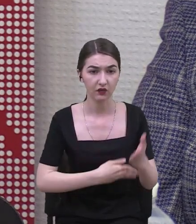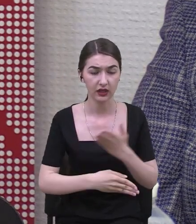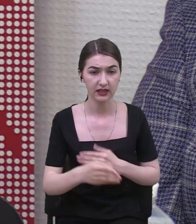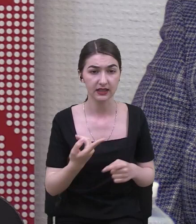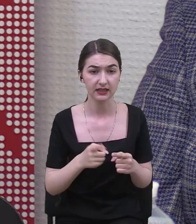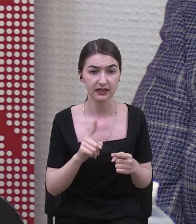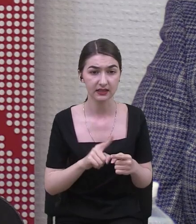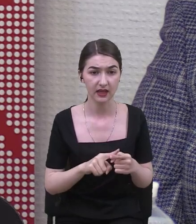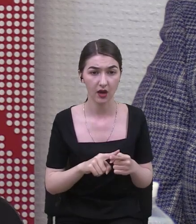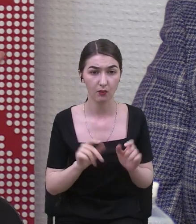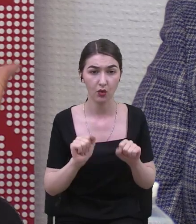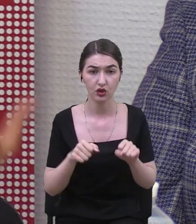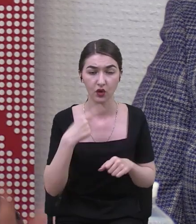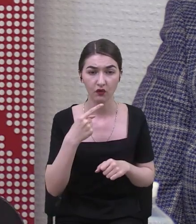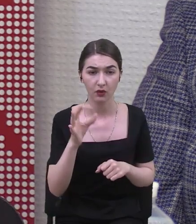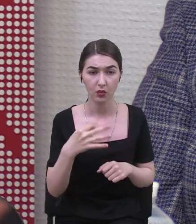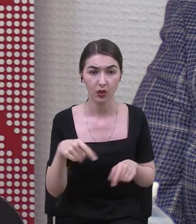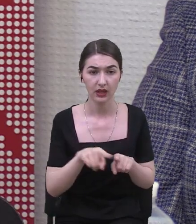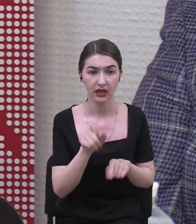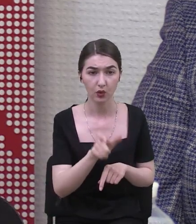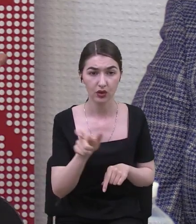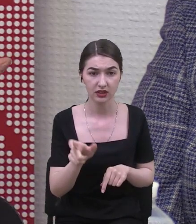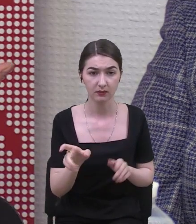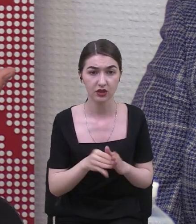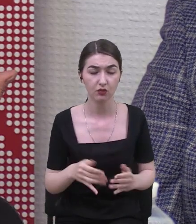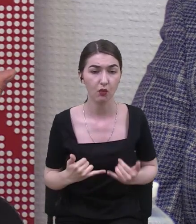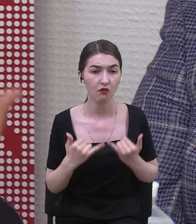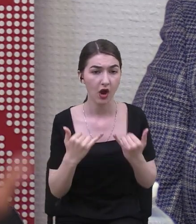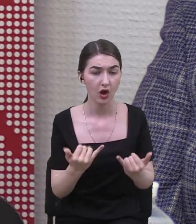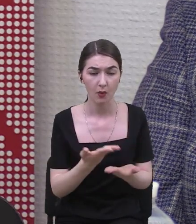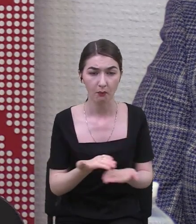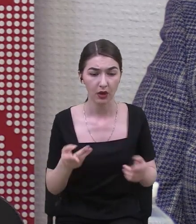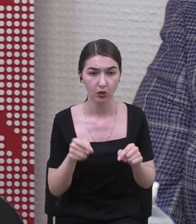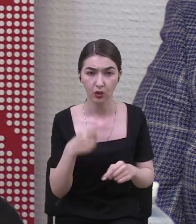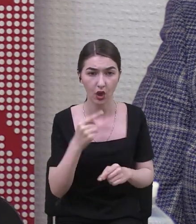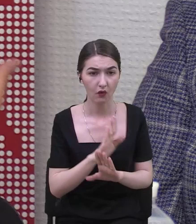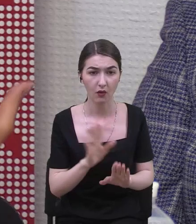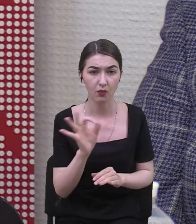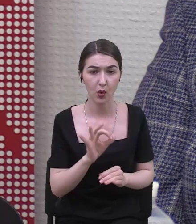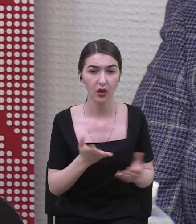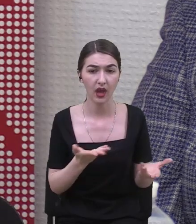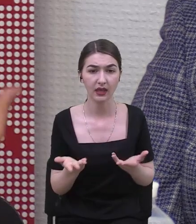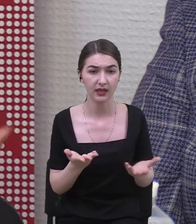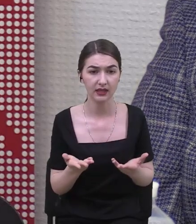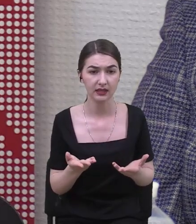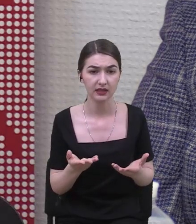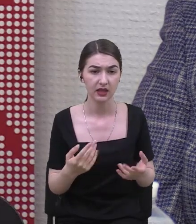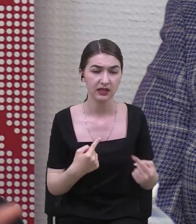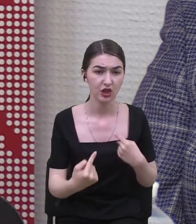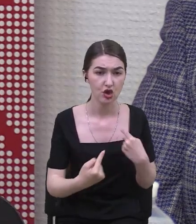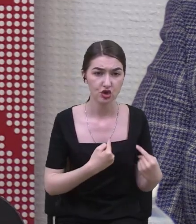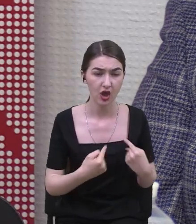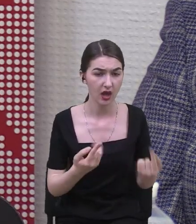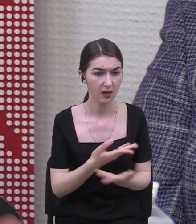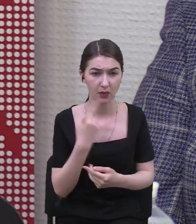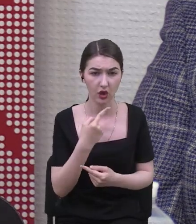with disabilities. We are not talking about suffering. We are not talking about impaired people. We are not talking about persons bound